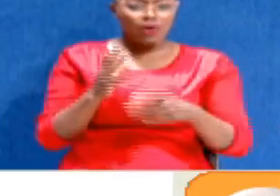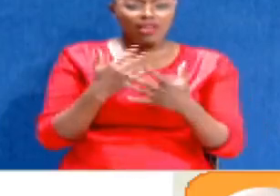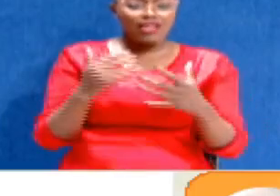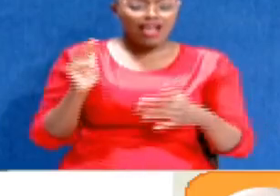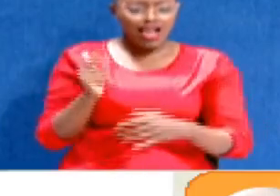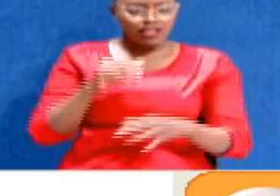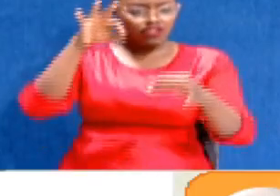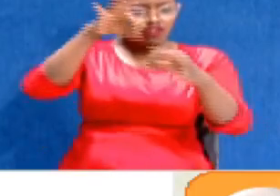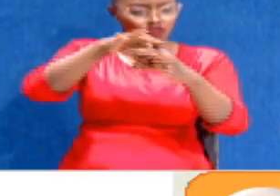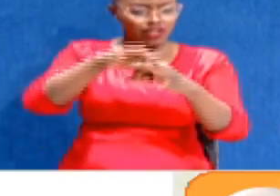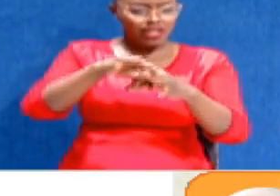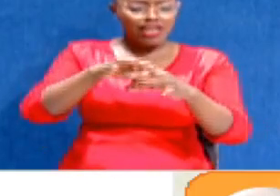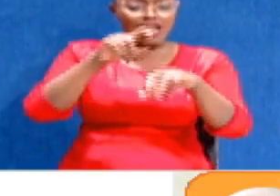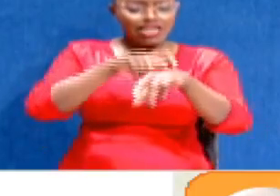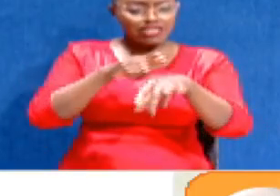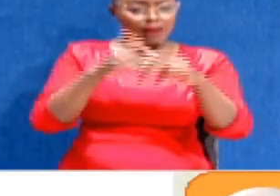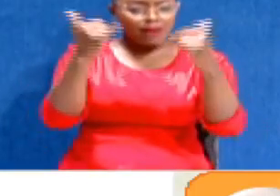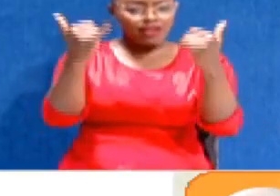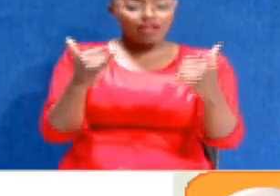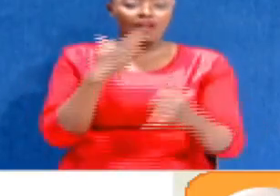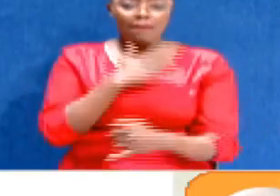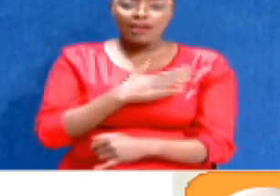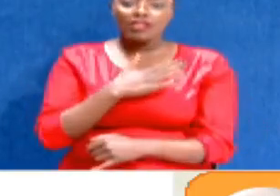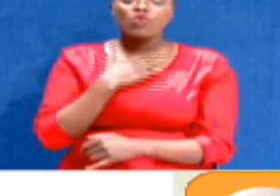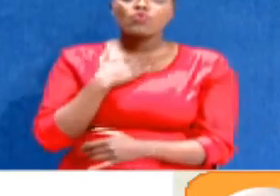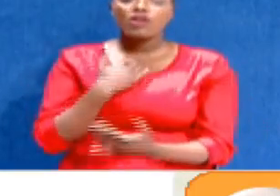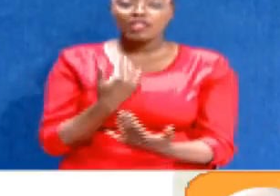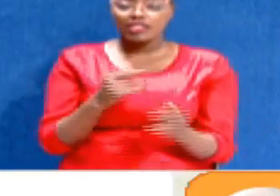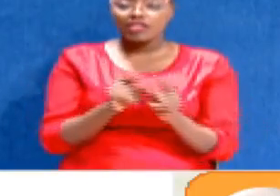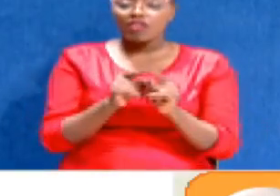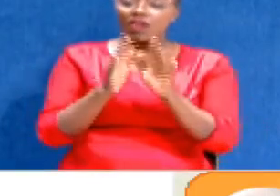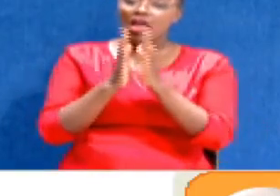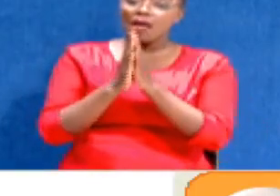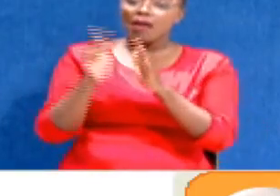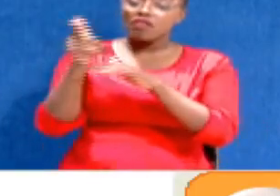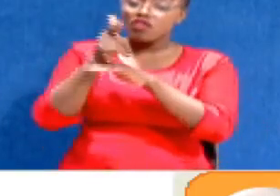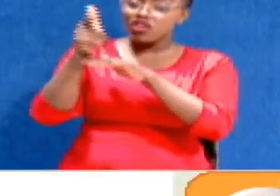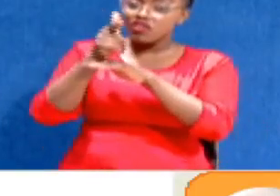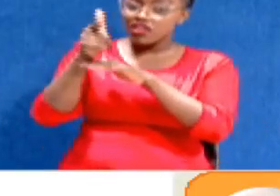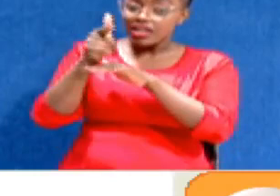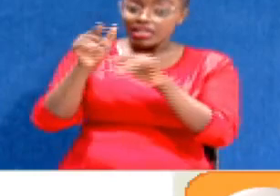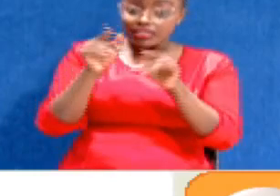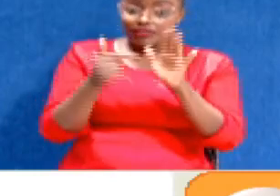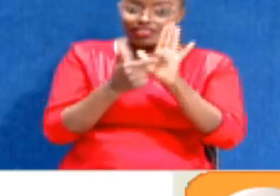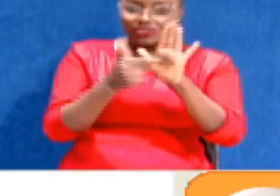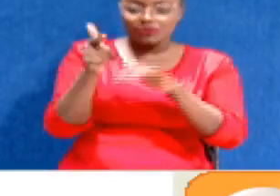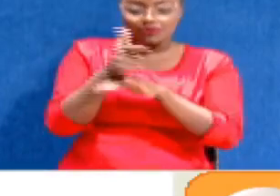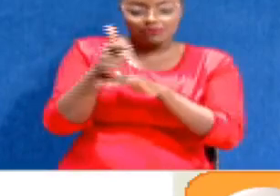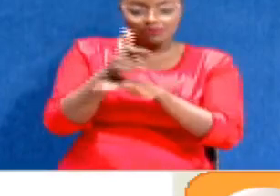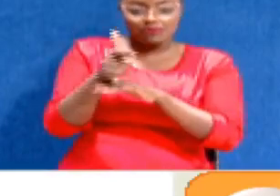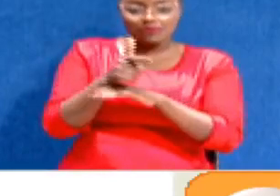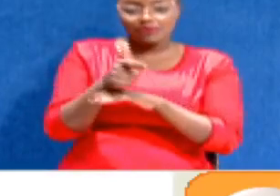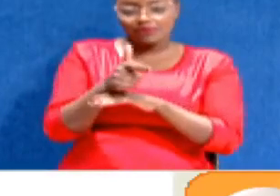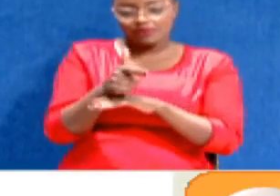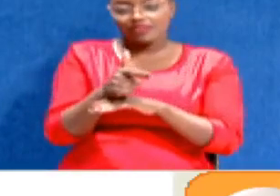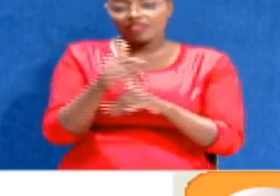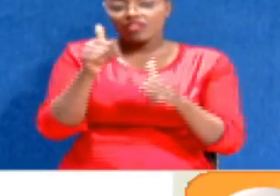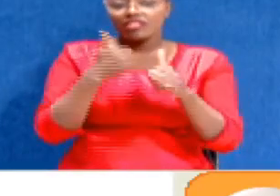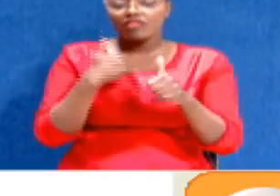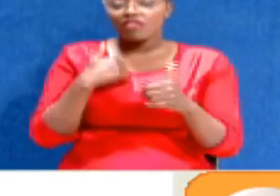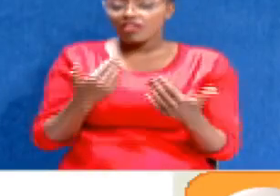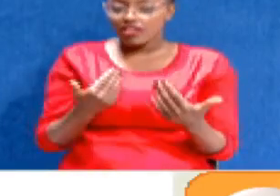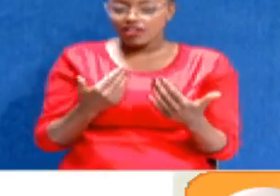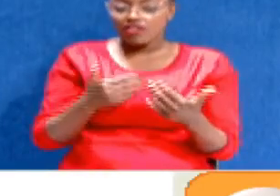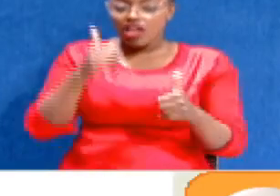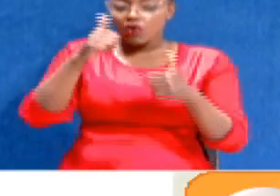voted. At this point, let me play an undated video that has been doing the rounds on social media, which kind